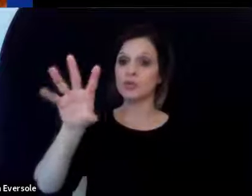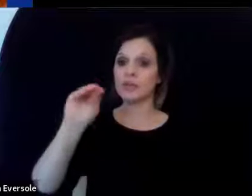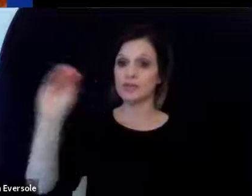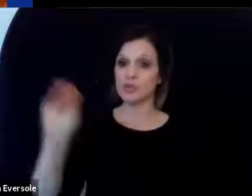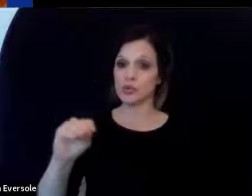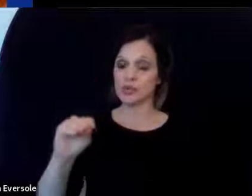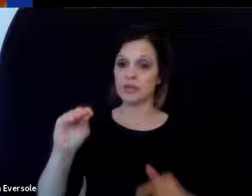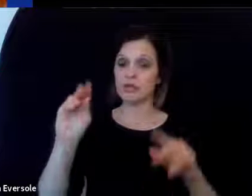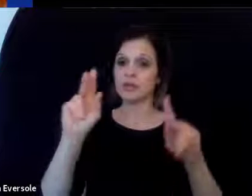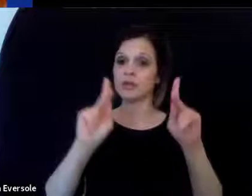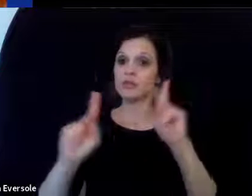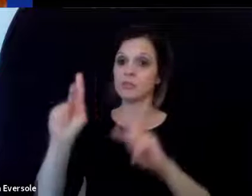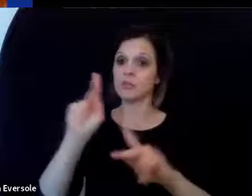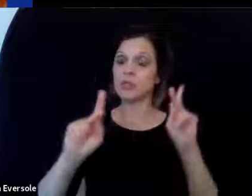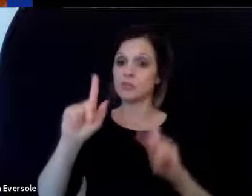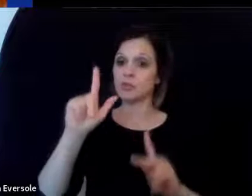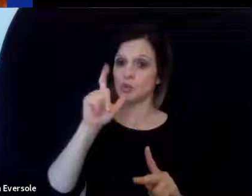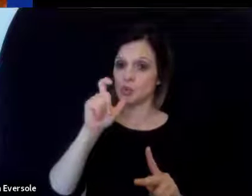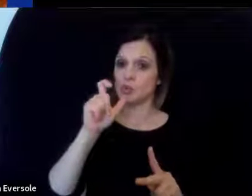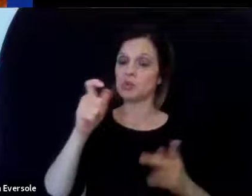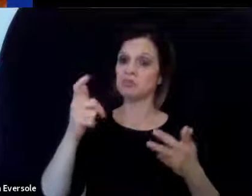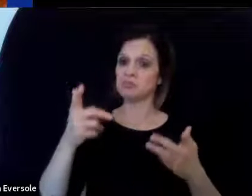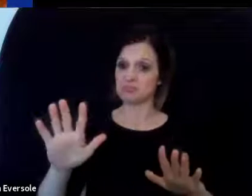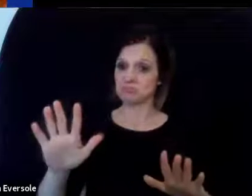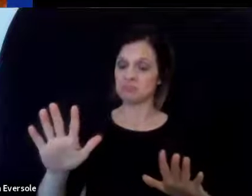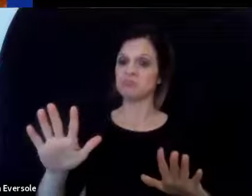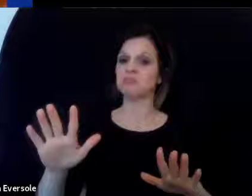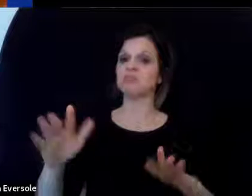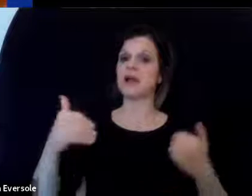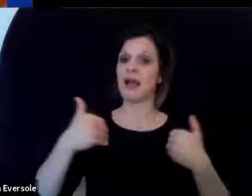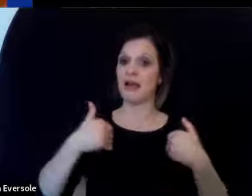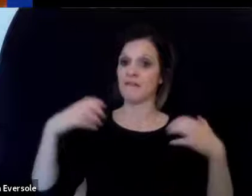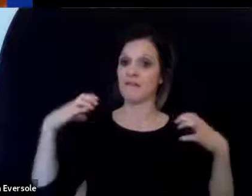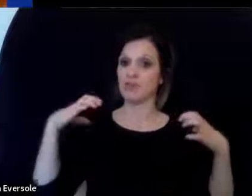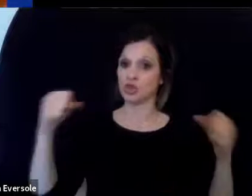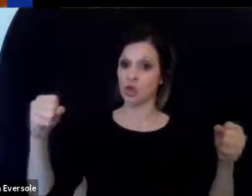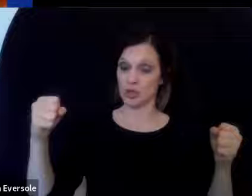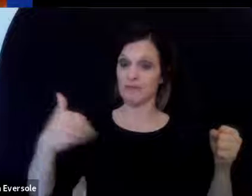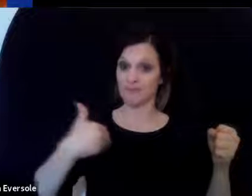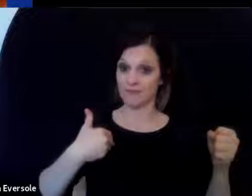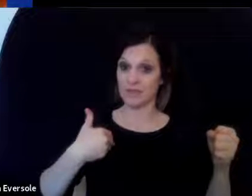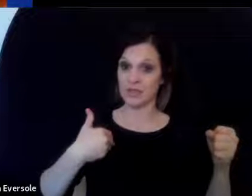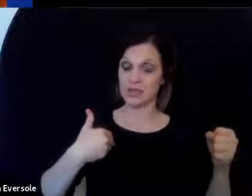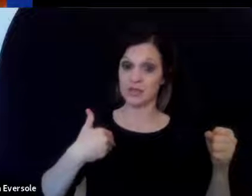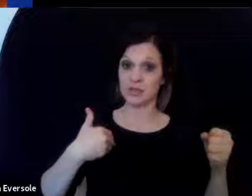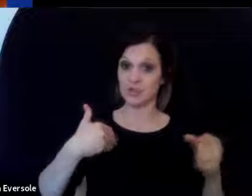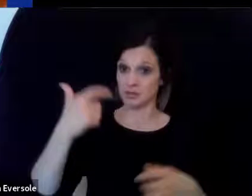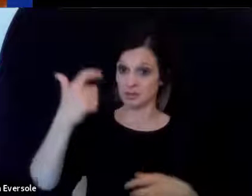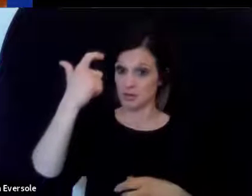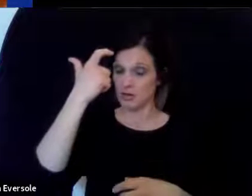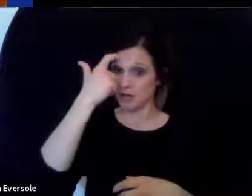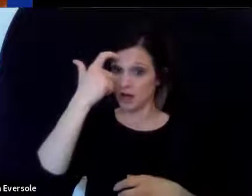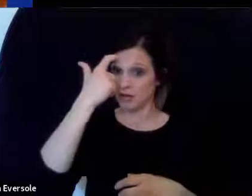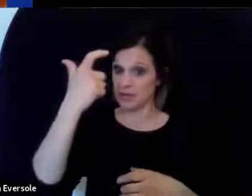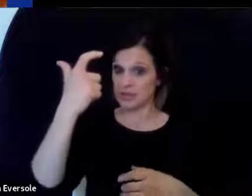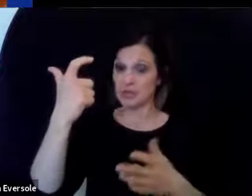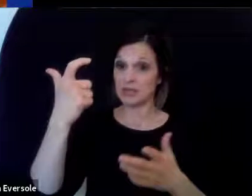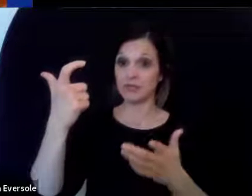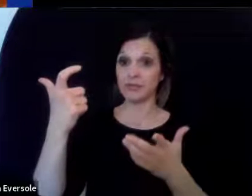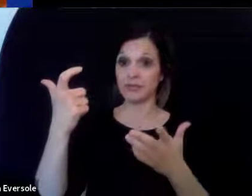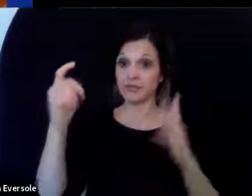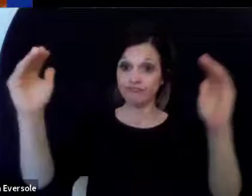of individuals who have charge have no apparent cognitive impairment,